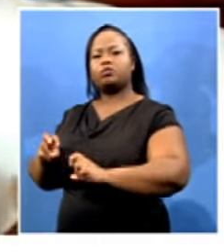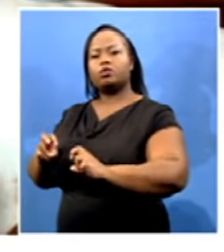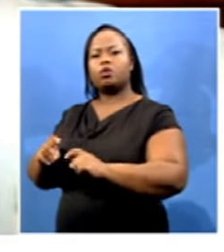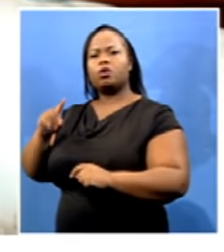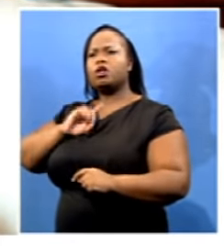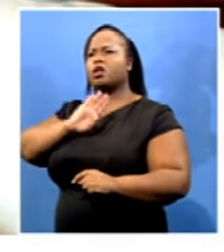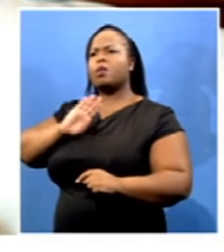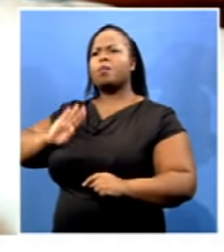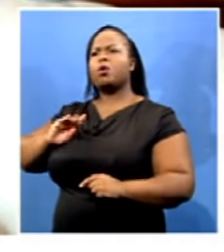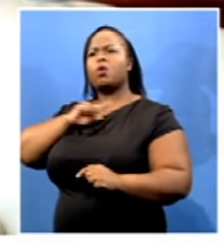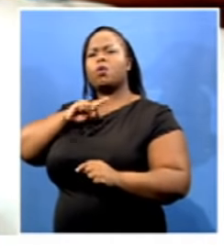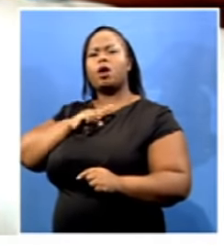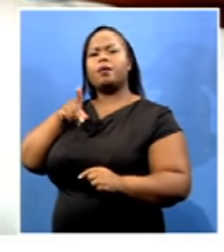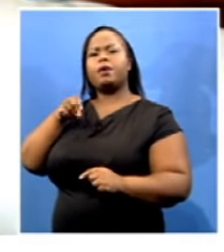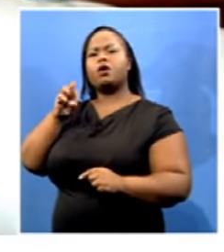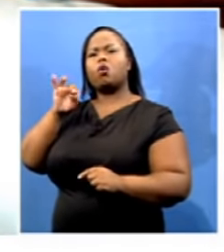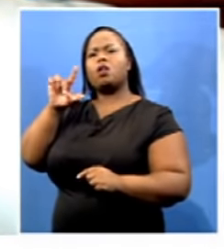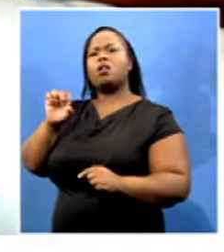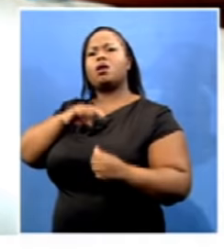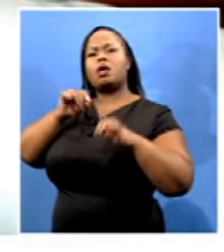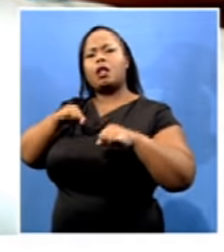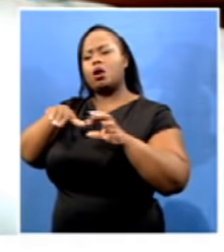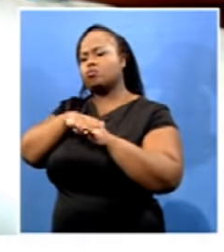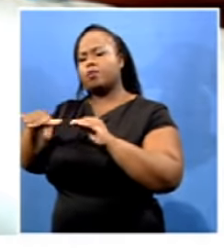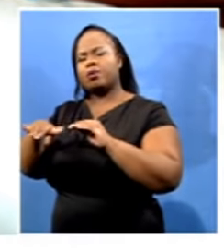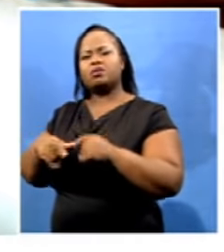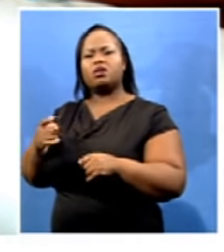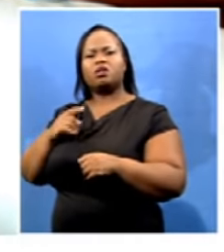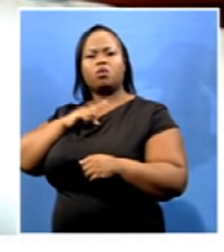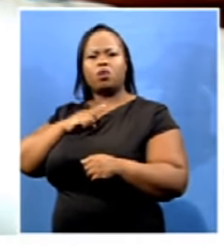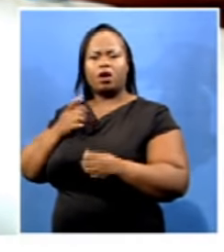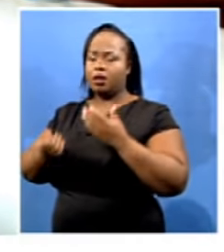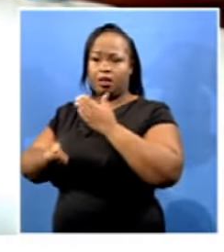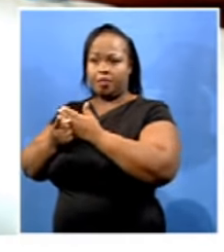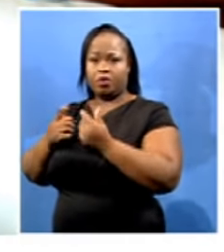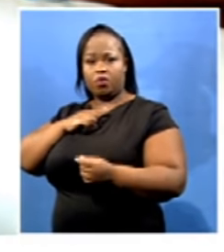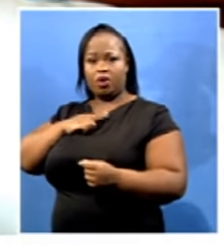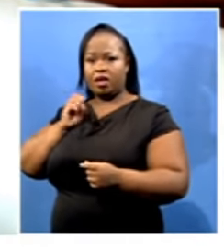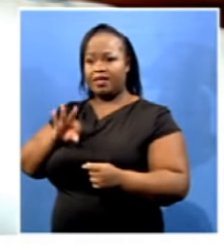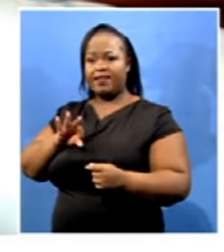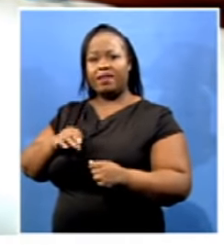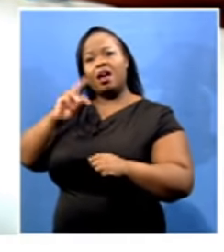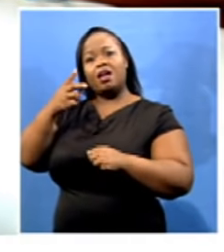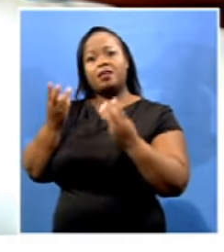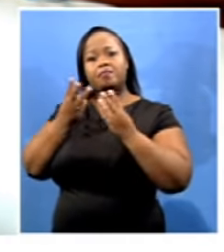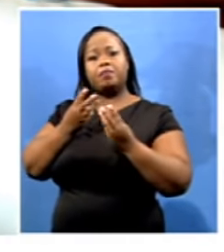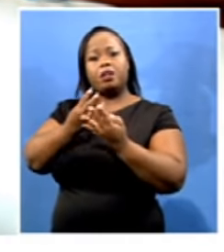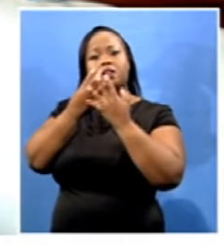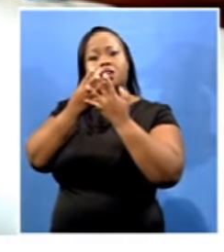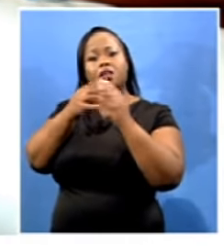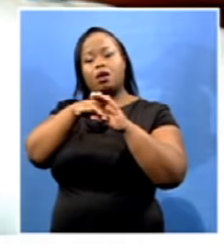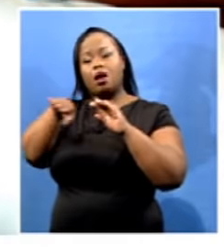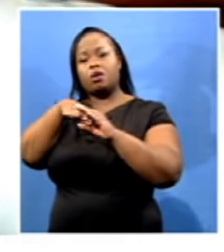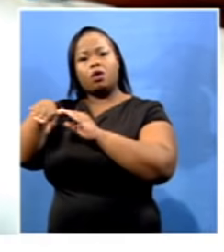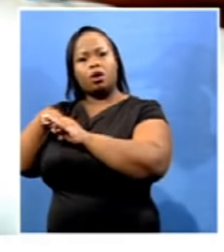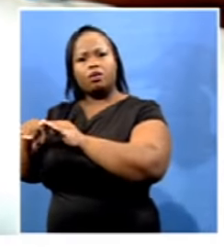board and what their motives were and how they came about this conclusion. Because if they're letting other people out, you know, what happened